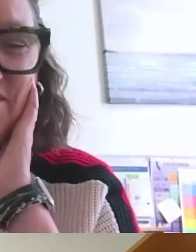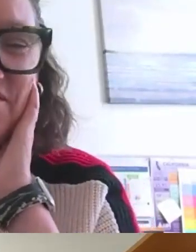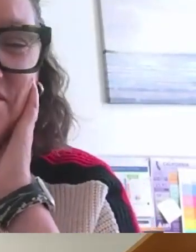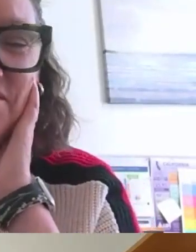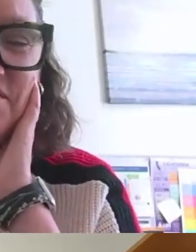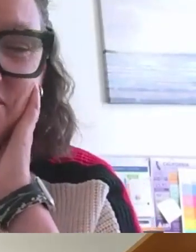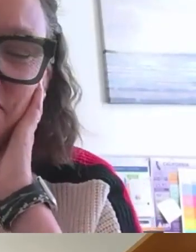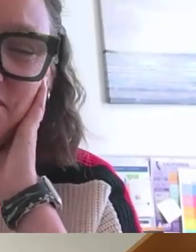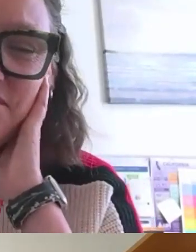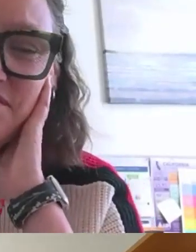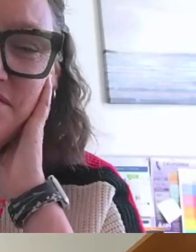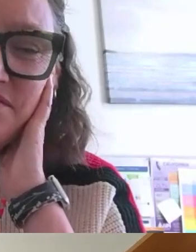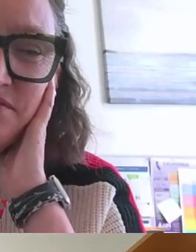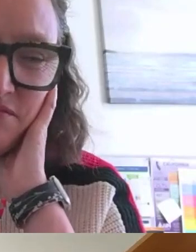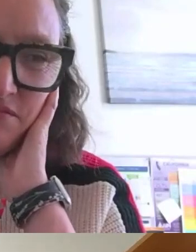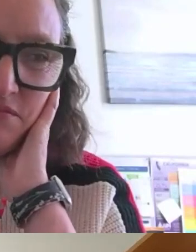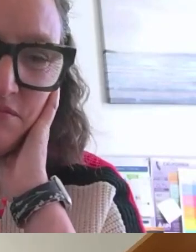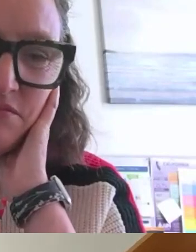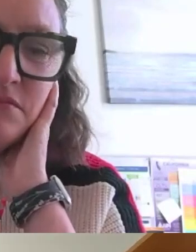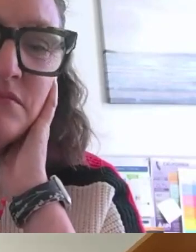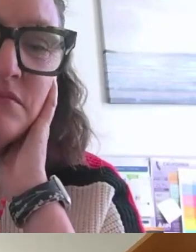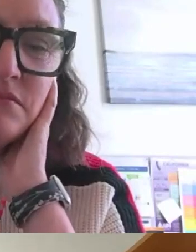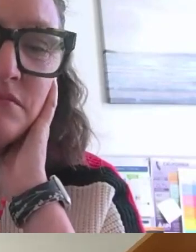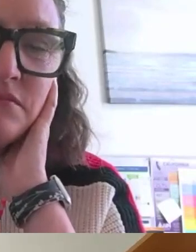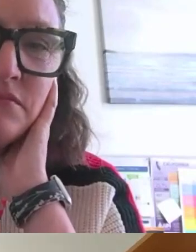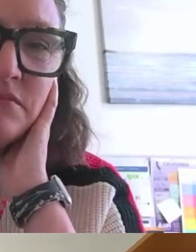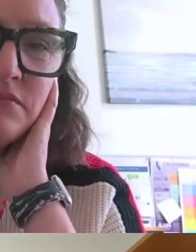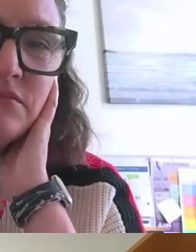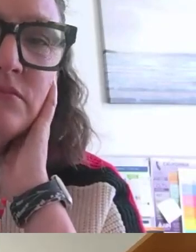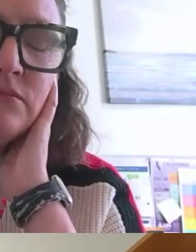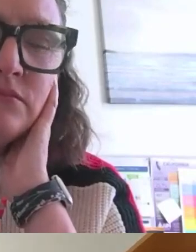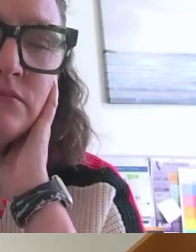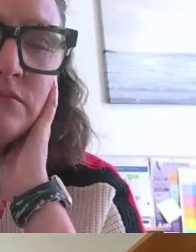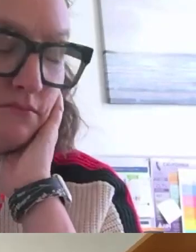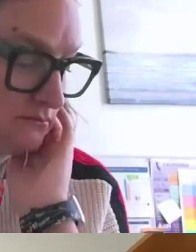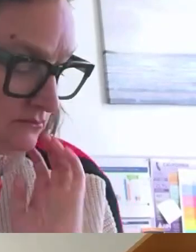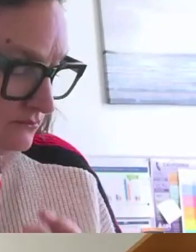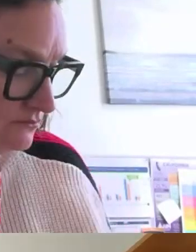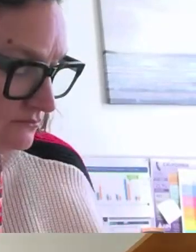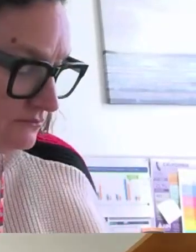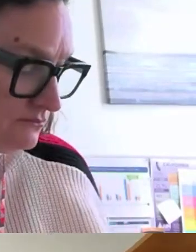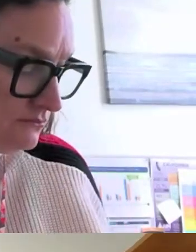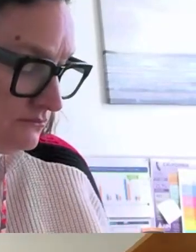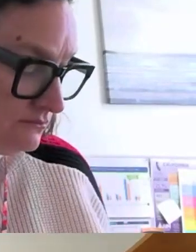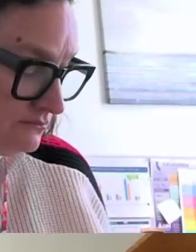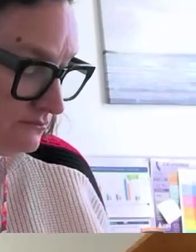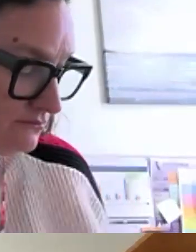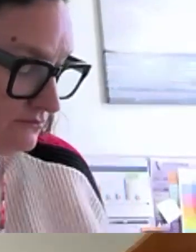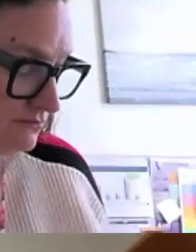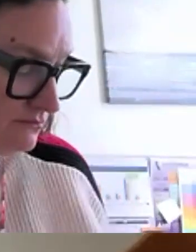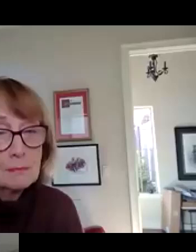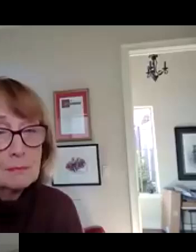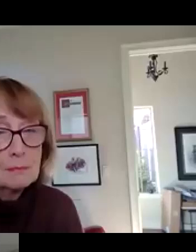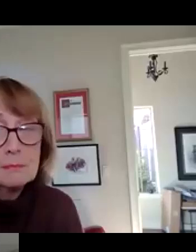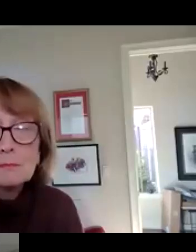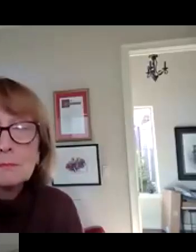our development at Active Care, and we are really a hybrid off of assisted living and focus